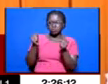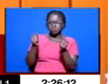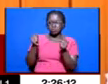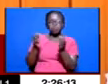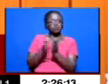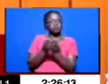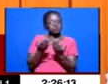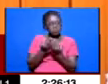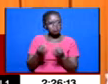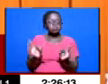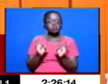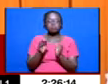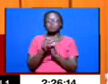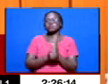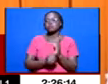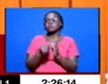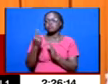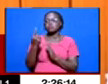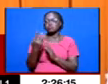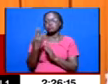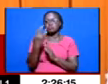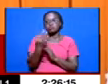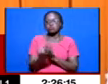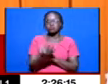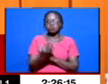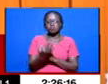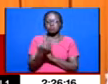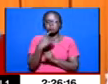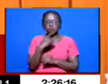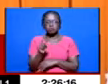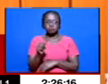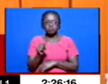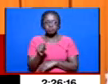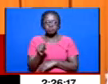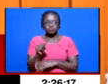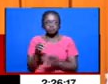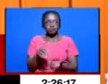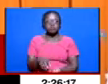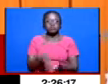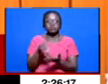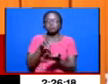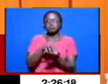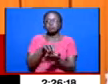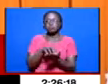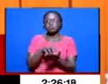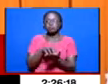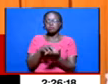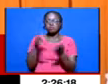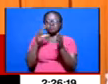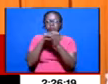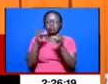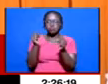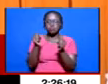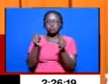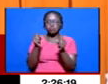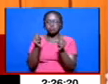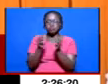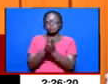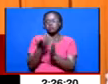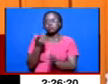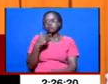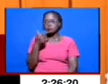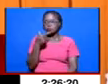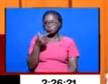Article 143. So you can see the special position of the President. And we are saying,